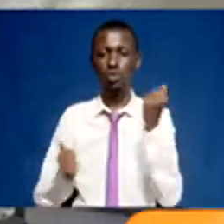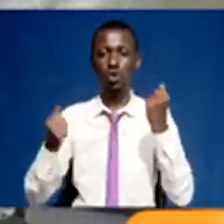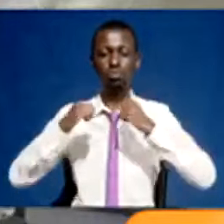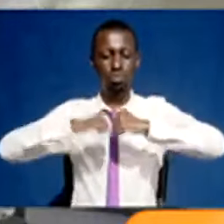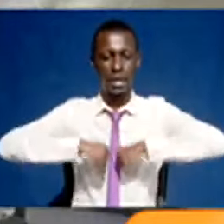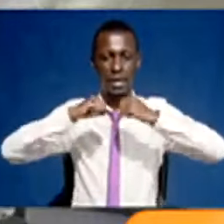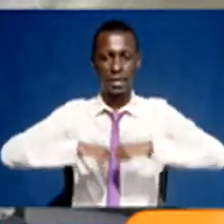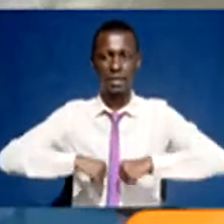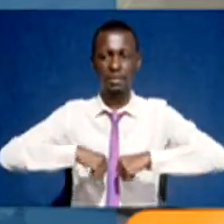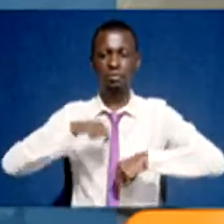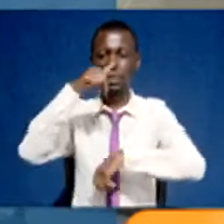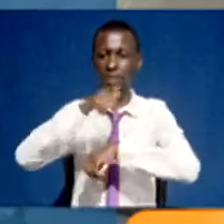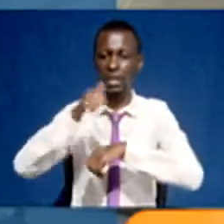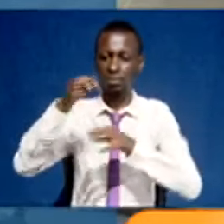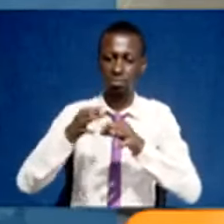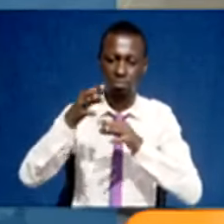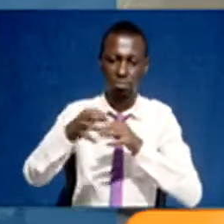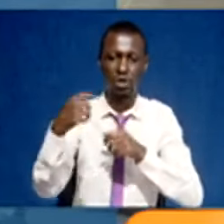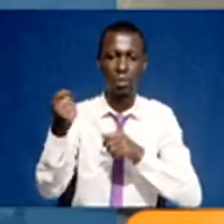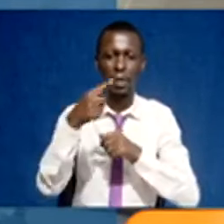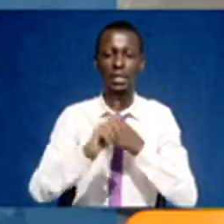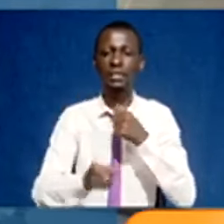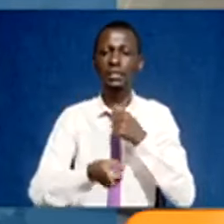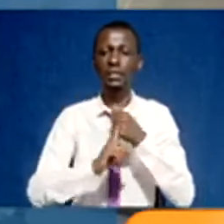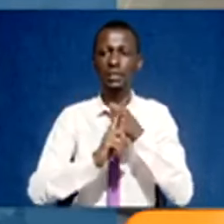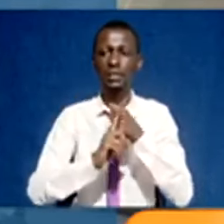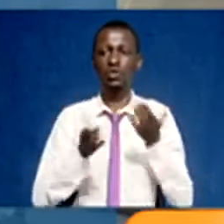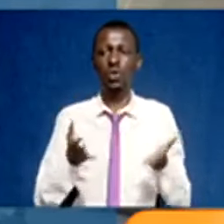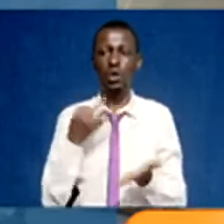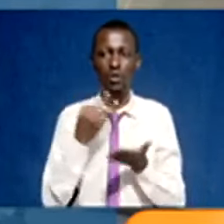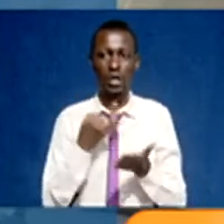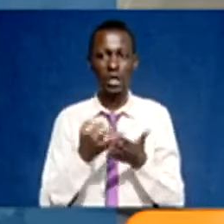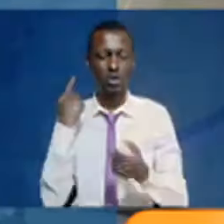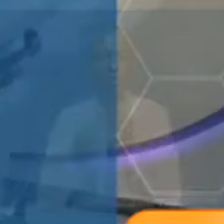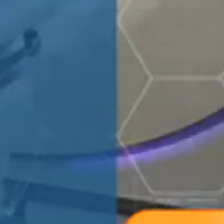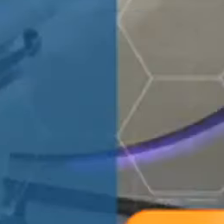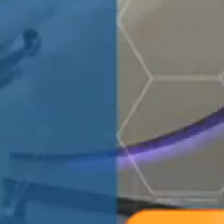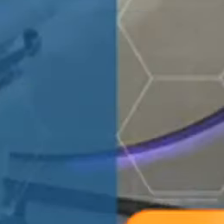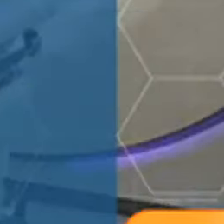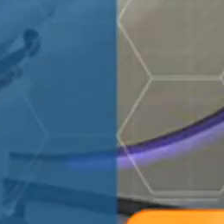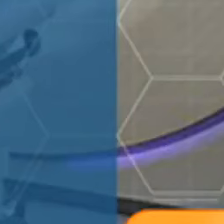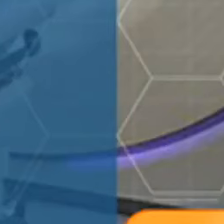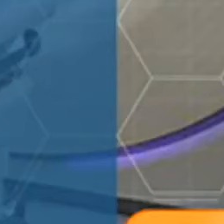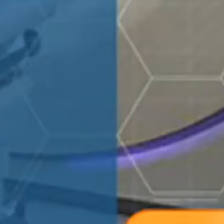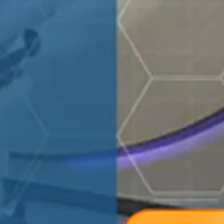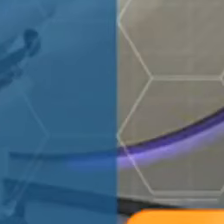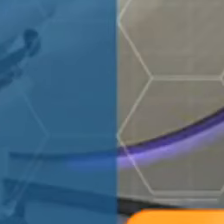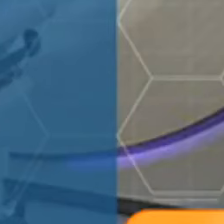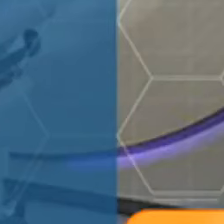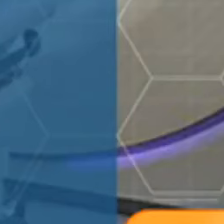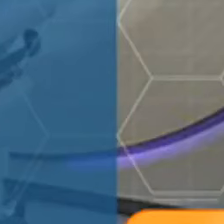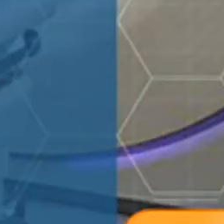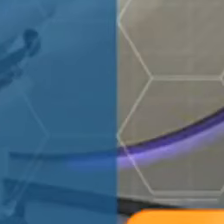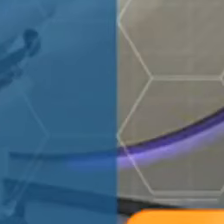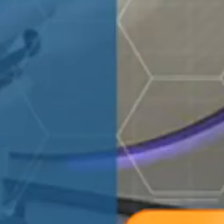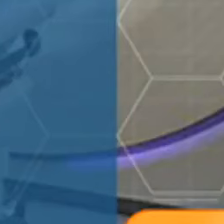agreed to extend the period to cover the remaining 6 months of the current financial year. The payments resulting from the extension,